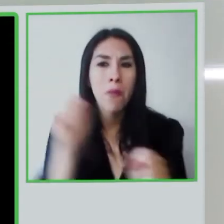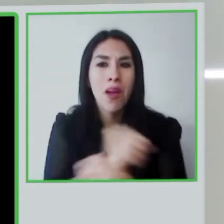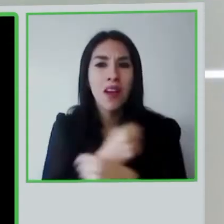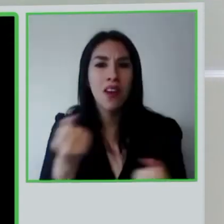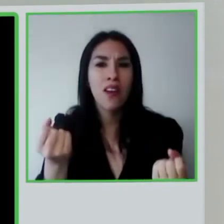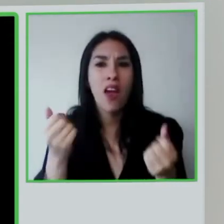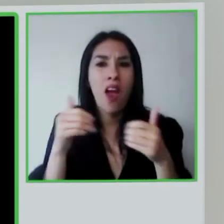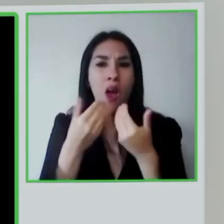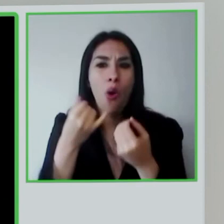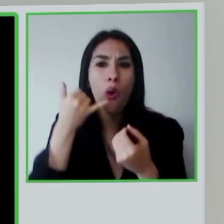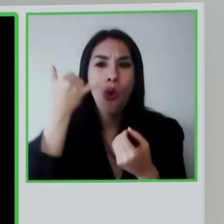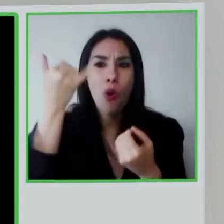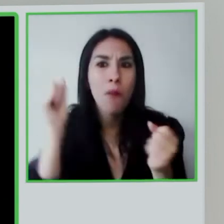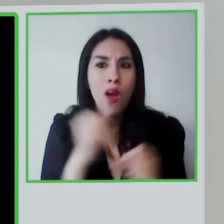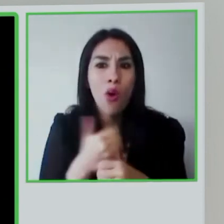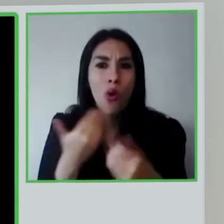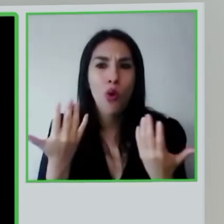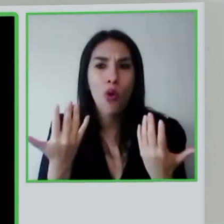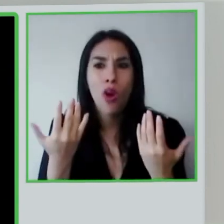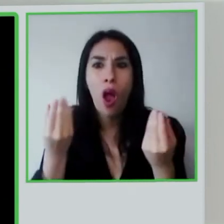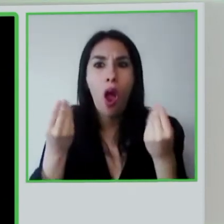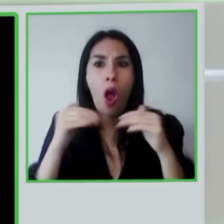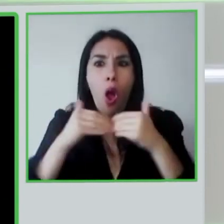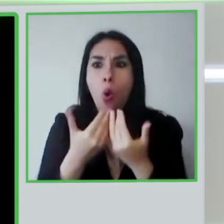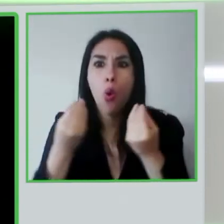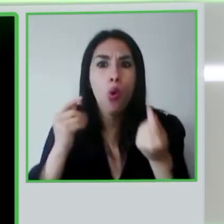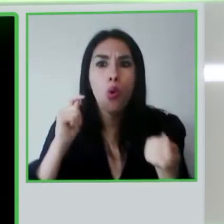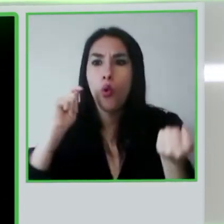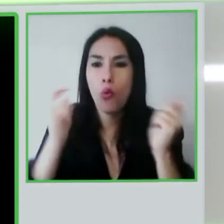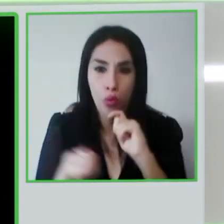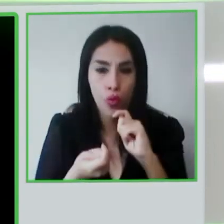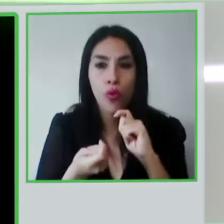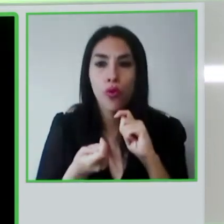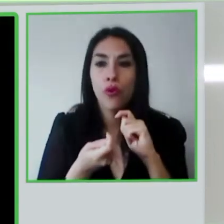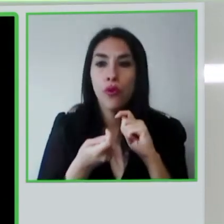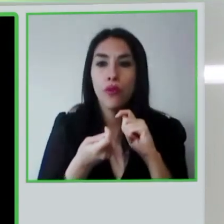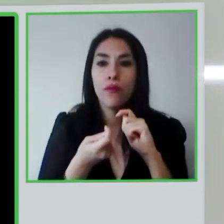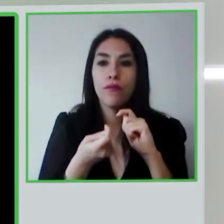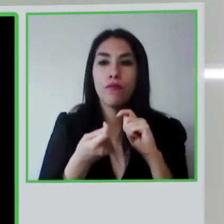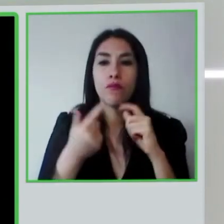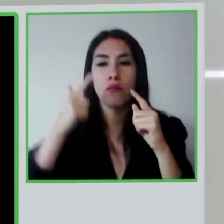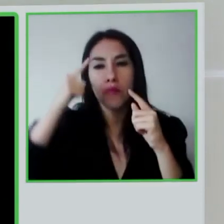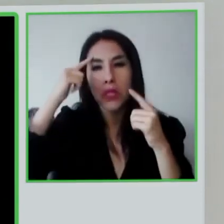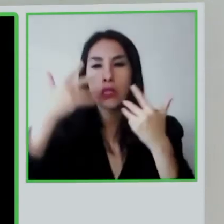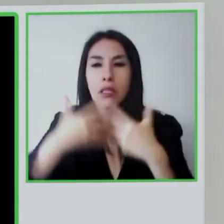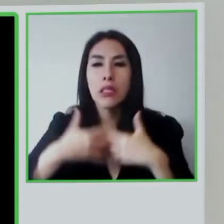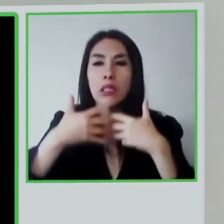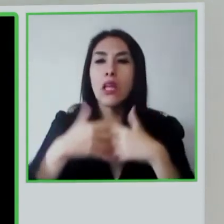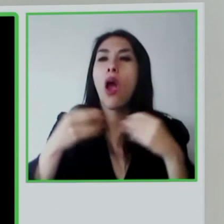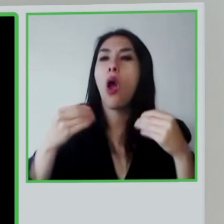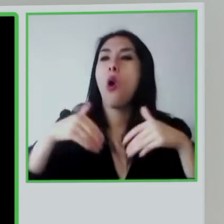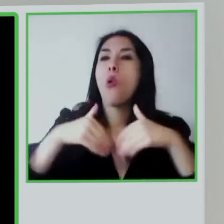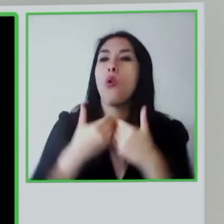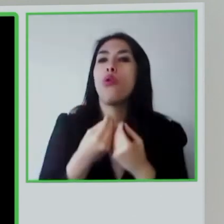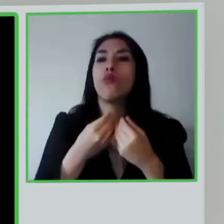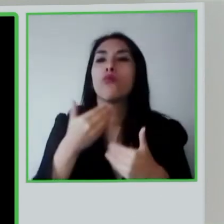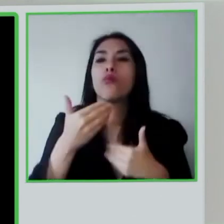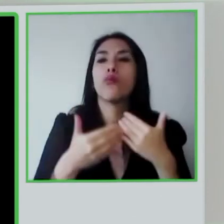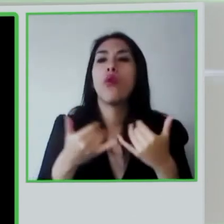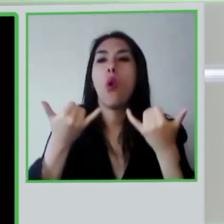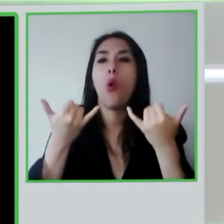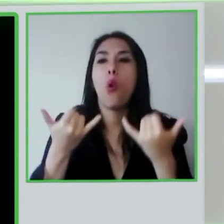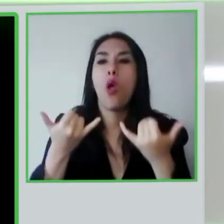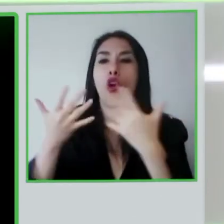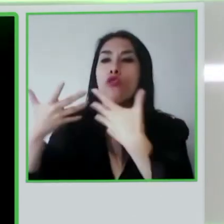whenever they need to purchase something, that also has to be implemented. This is relevant data for